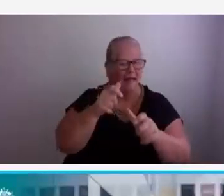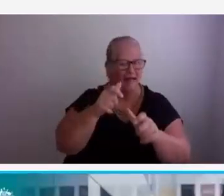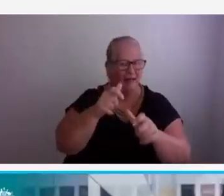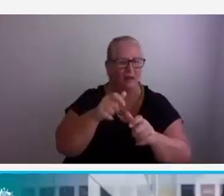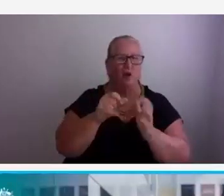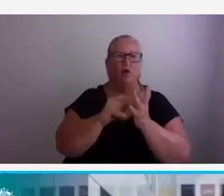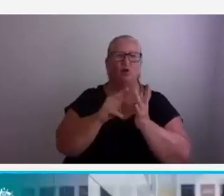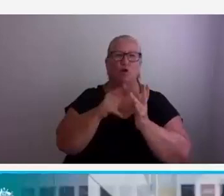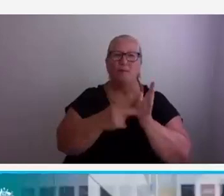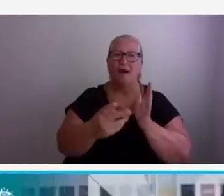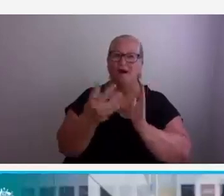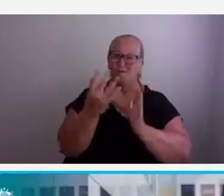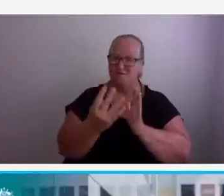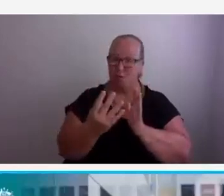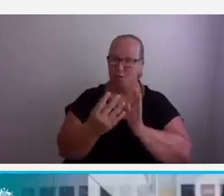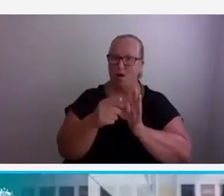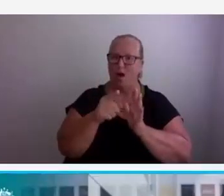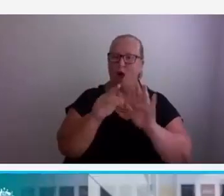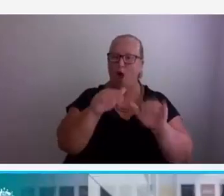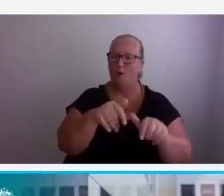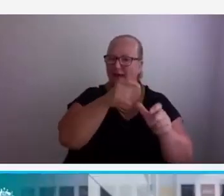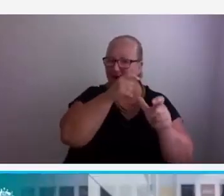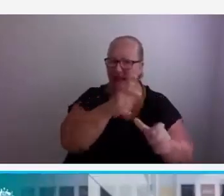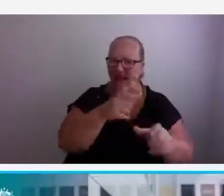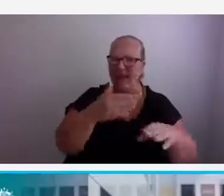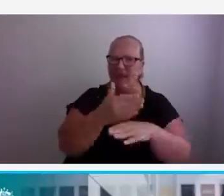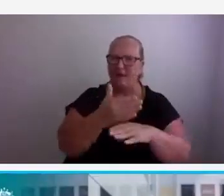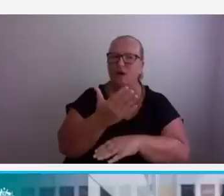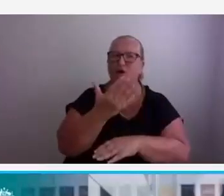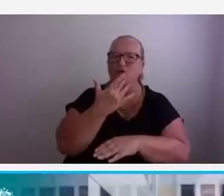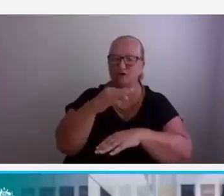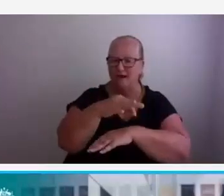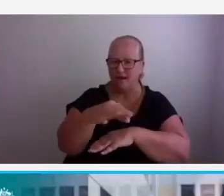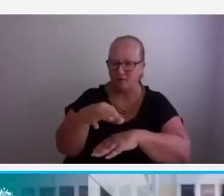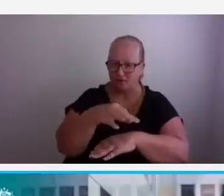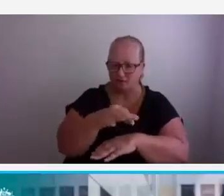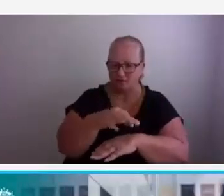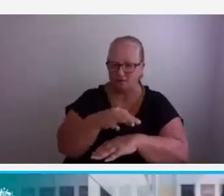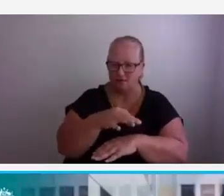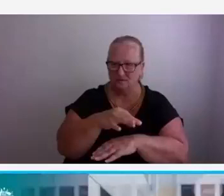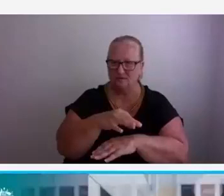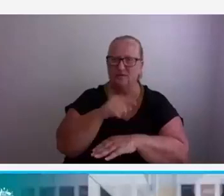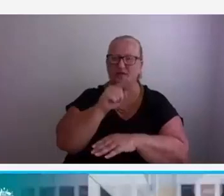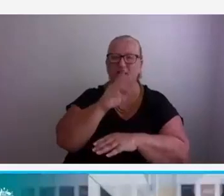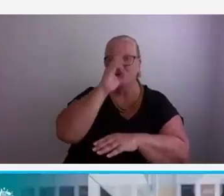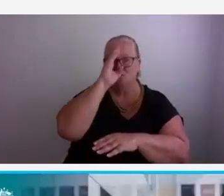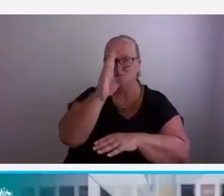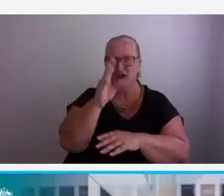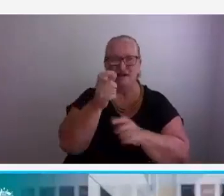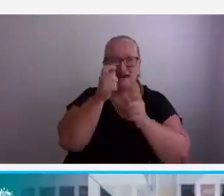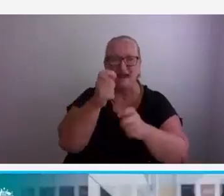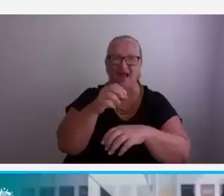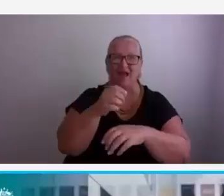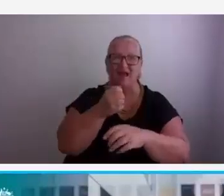of the quarterly financial report is home care, labour costs and hours, and it collects information on direct care costs and